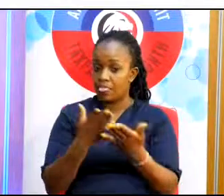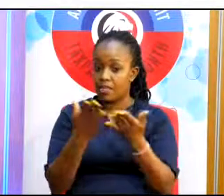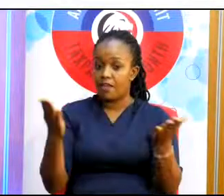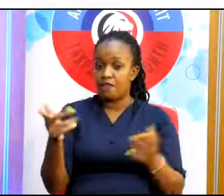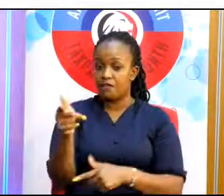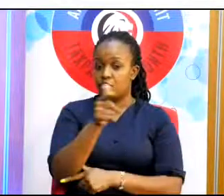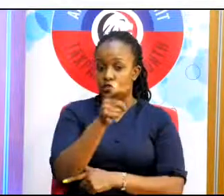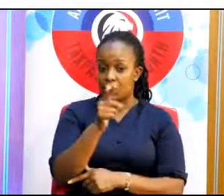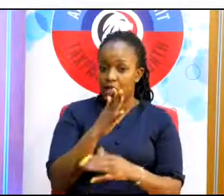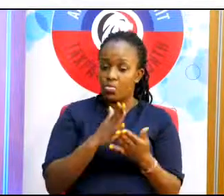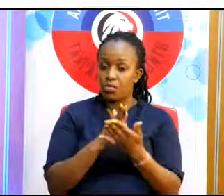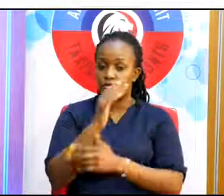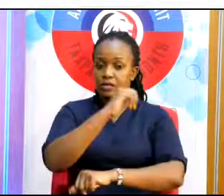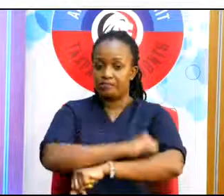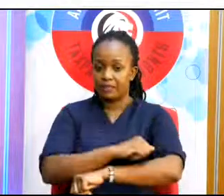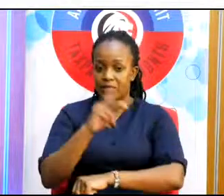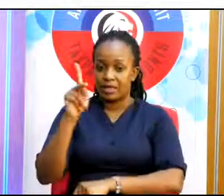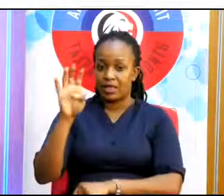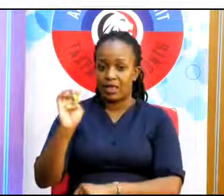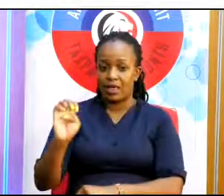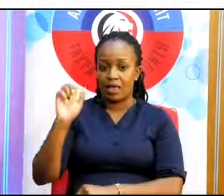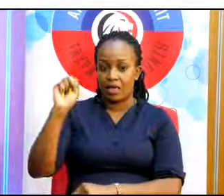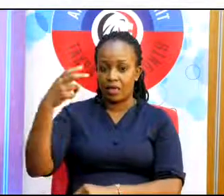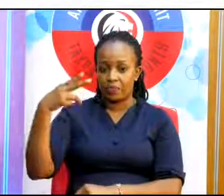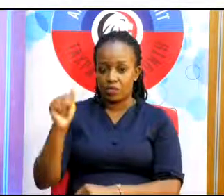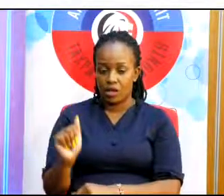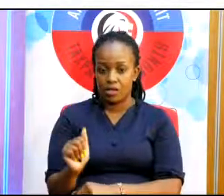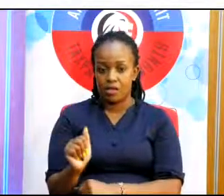through our academy, that is the KESRA.